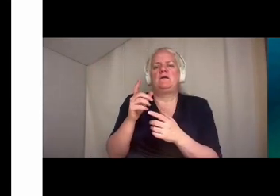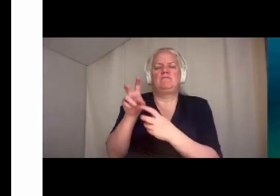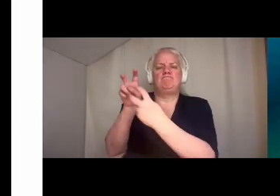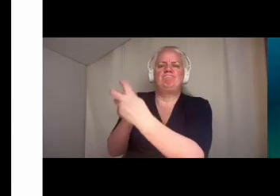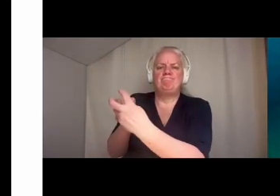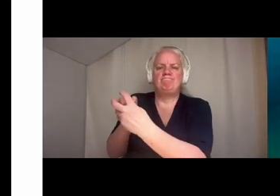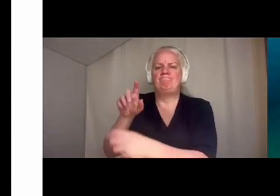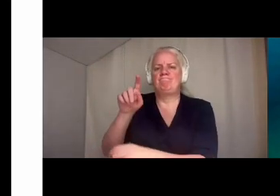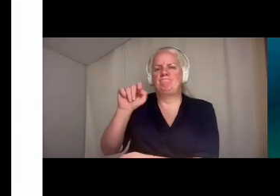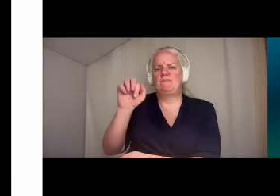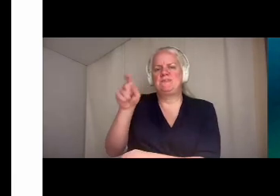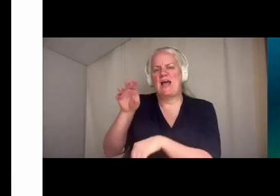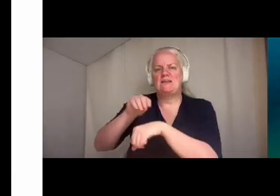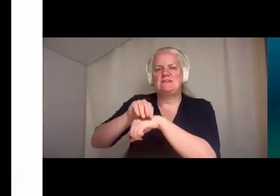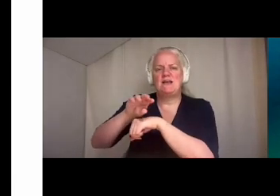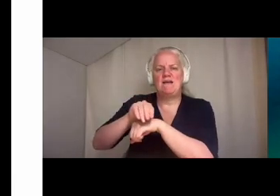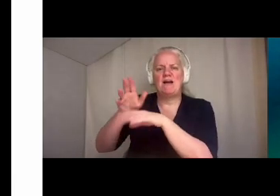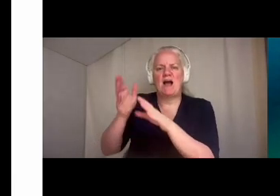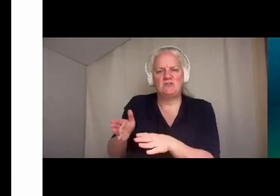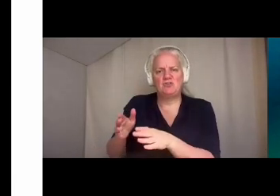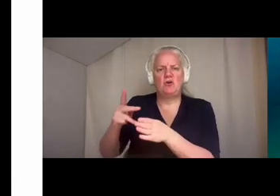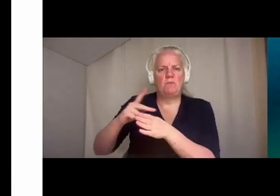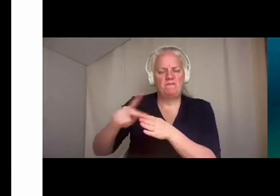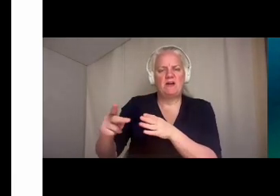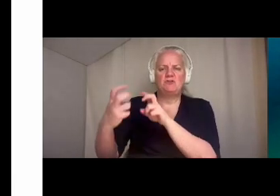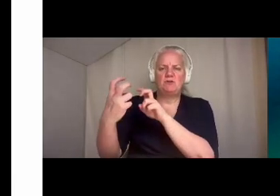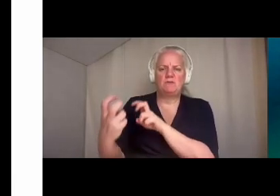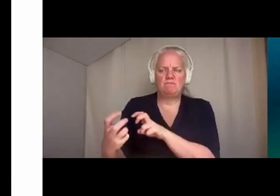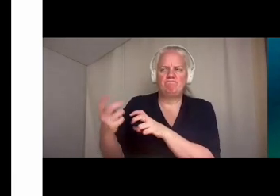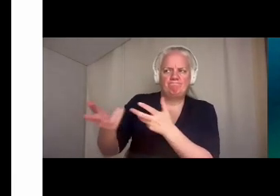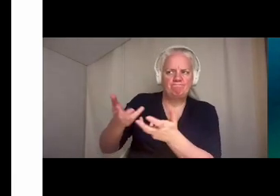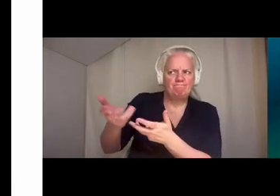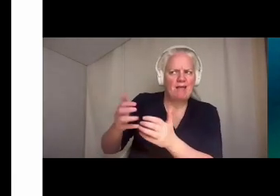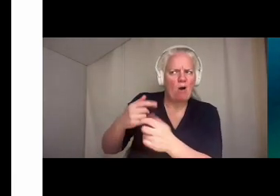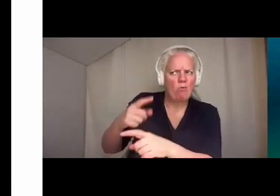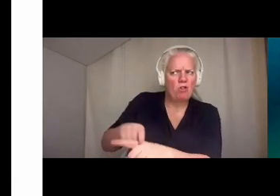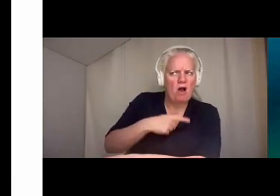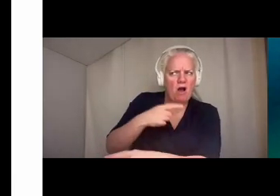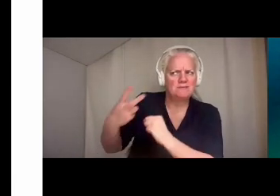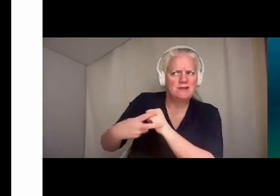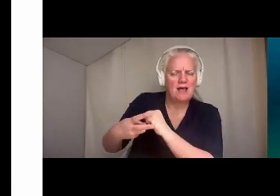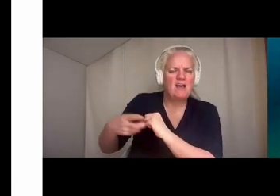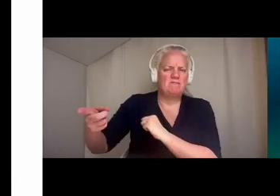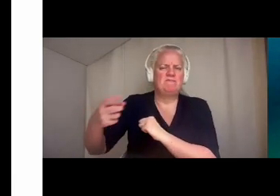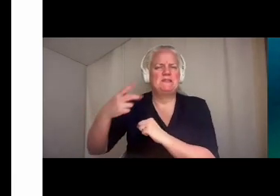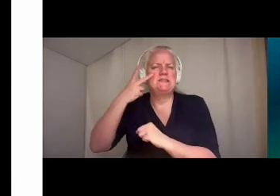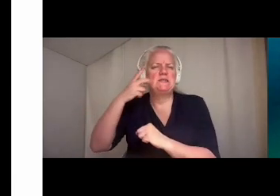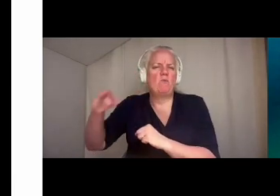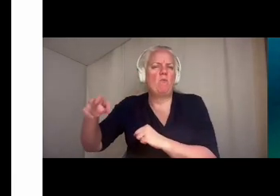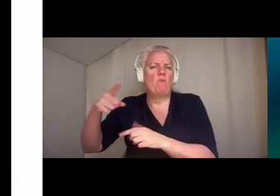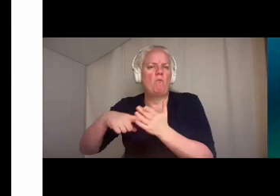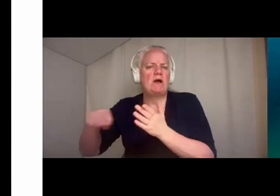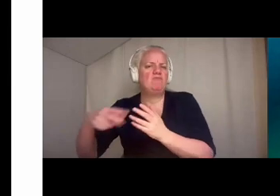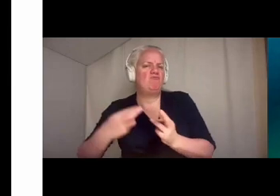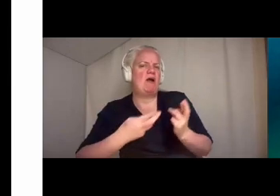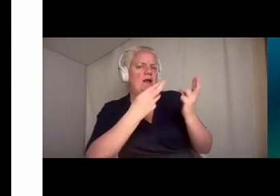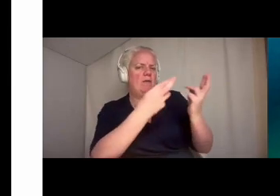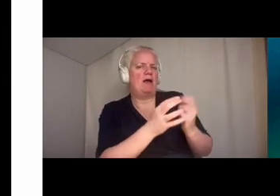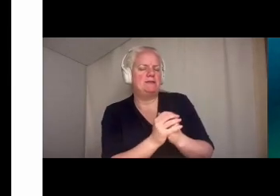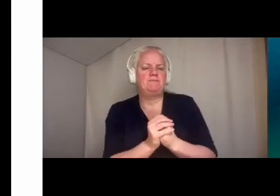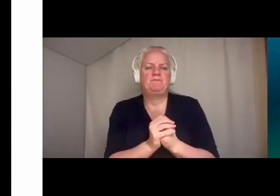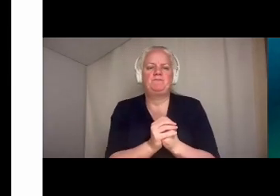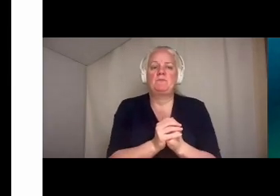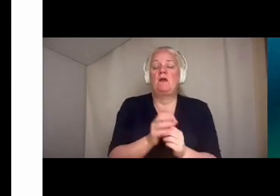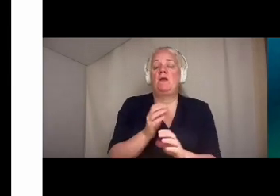to see what he or she recommends to you. And before filing income taxes, it's a great idea